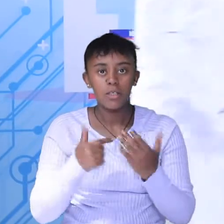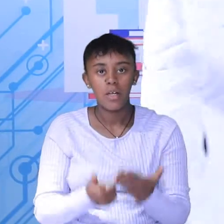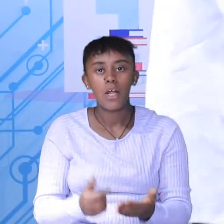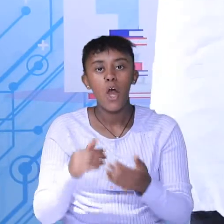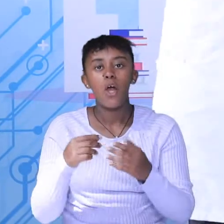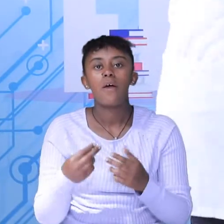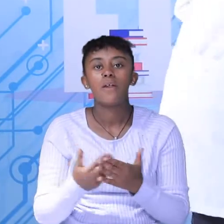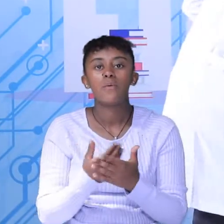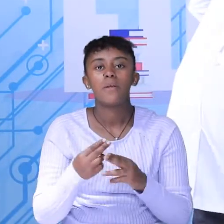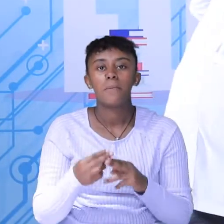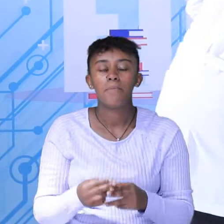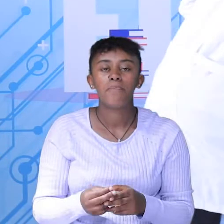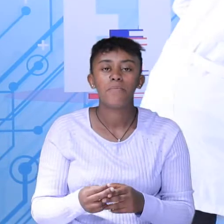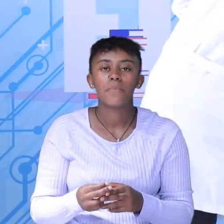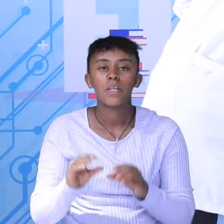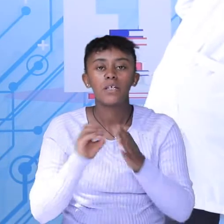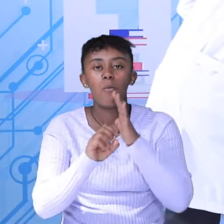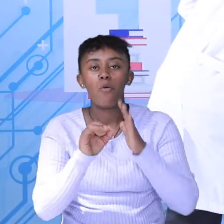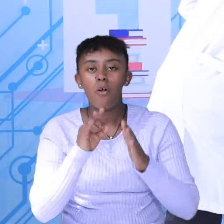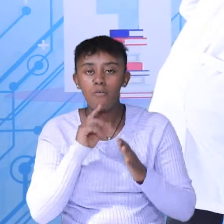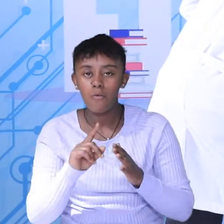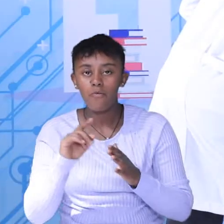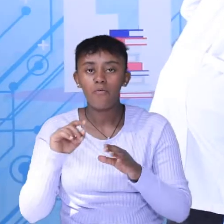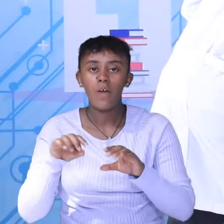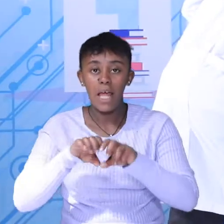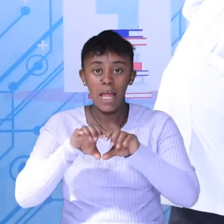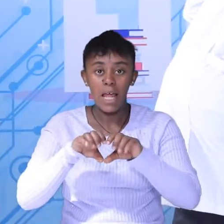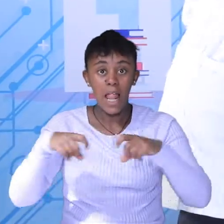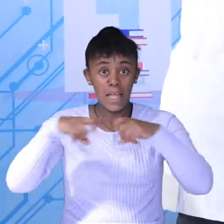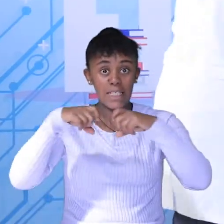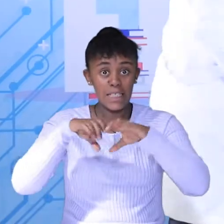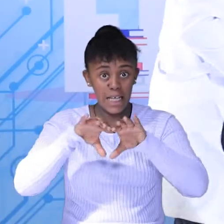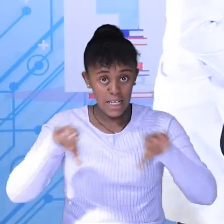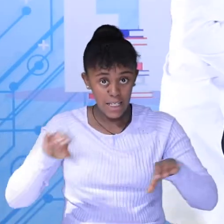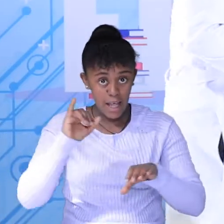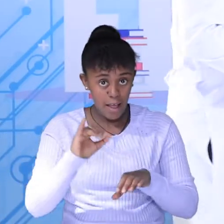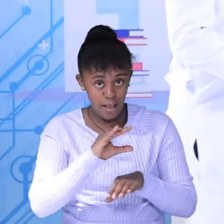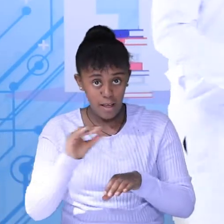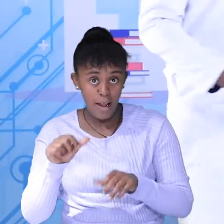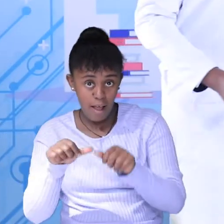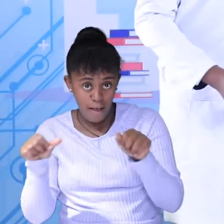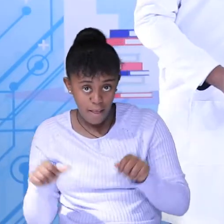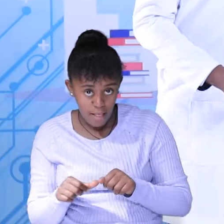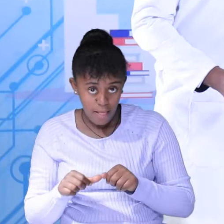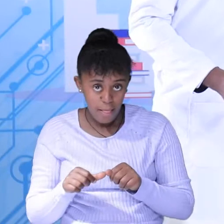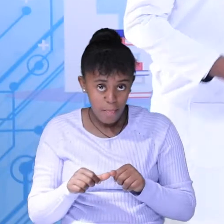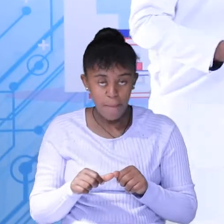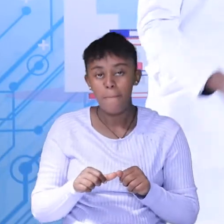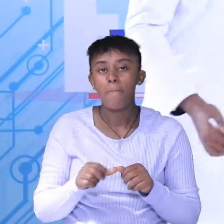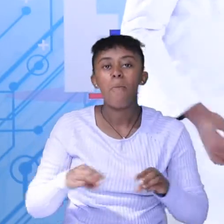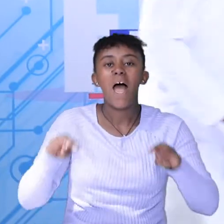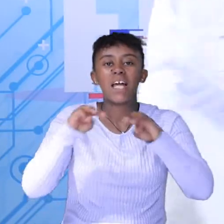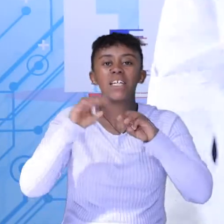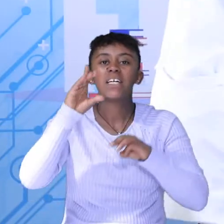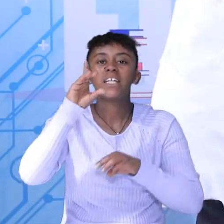term, which is the product of electric current I and area is known to be magnetic dipole moment, or it's